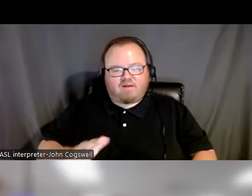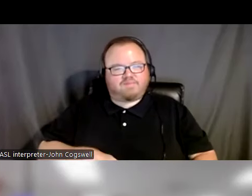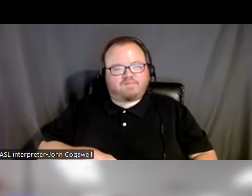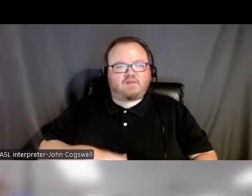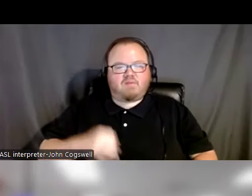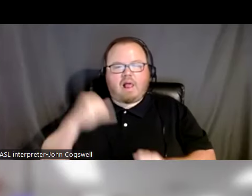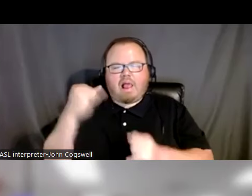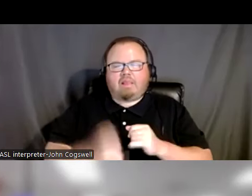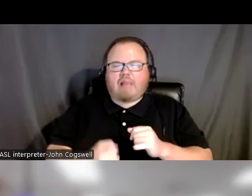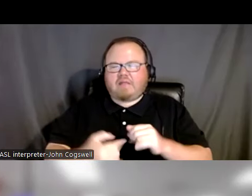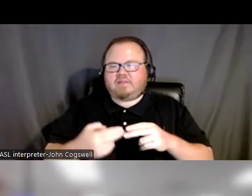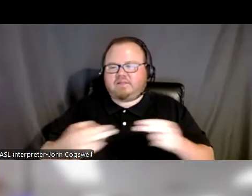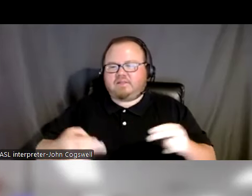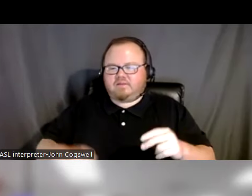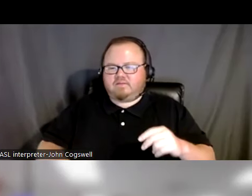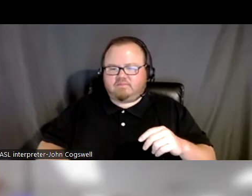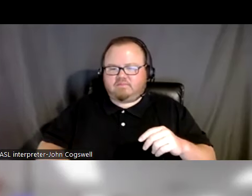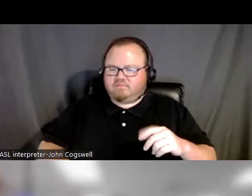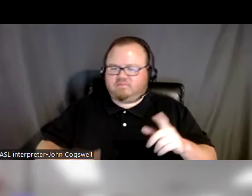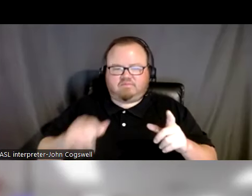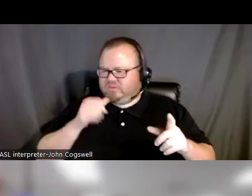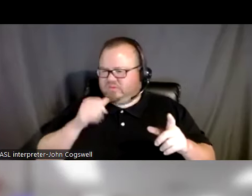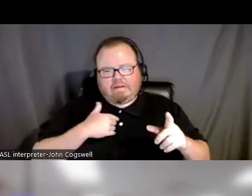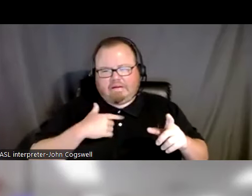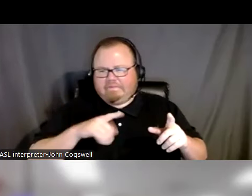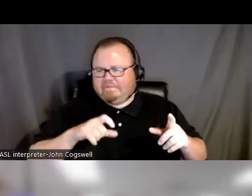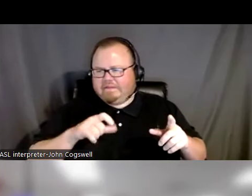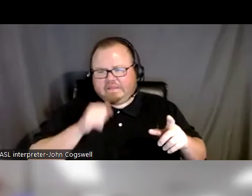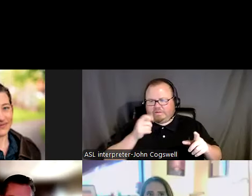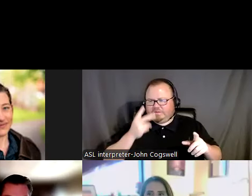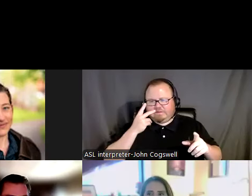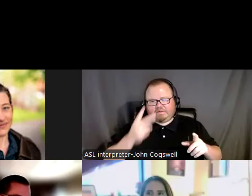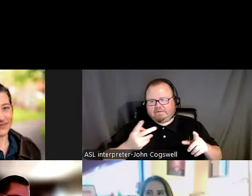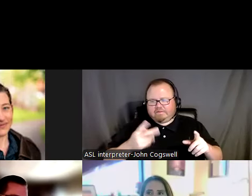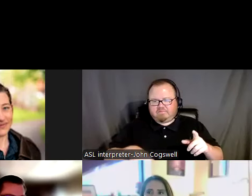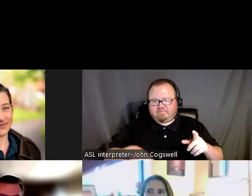slide, I think I don't think we have that slide, Stan. Oh,